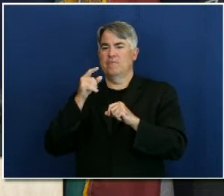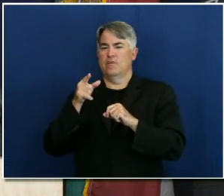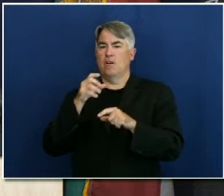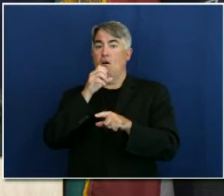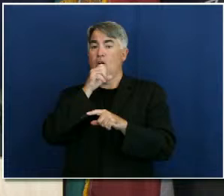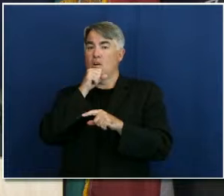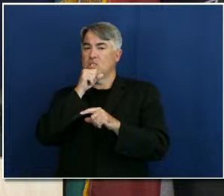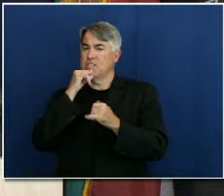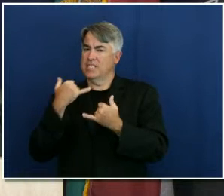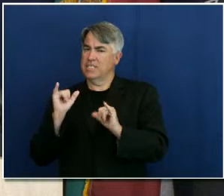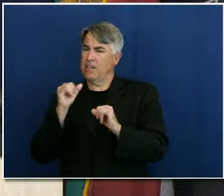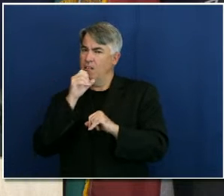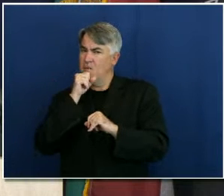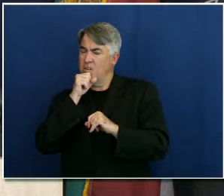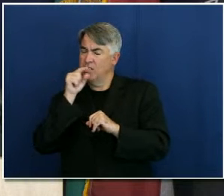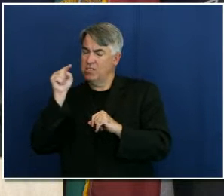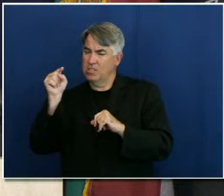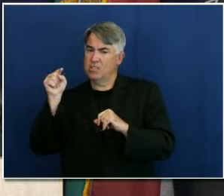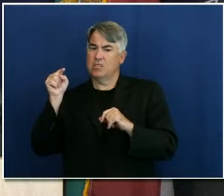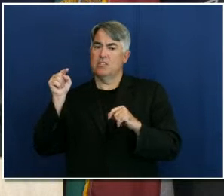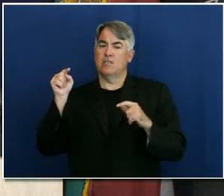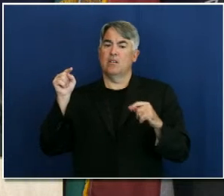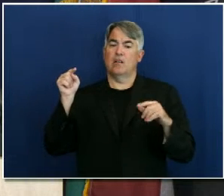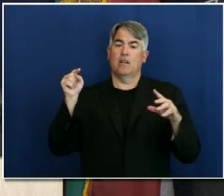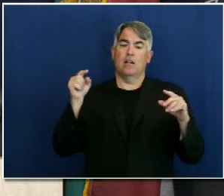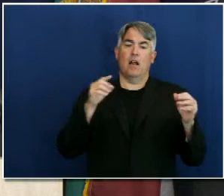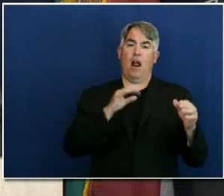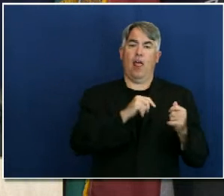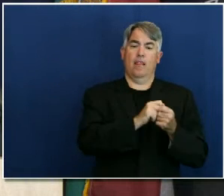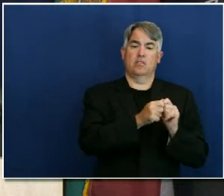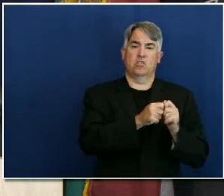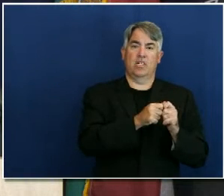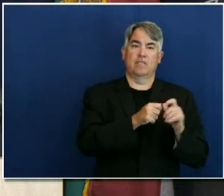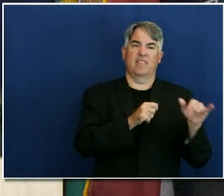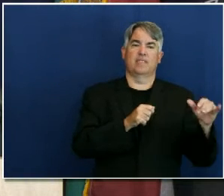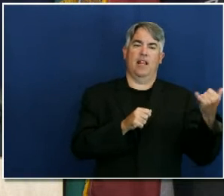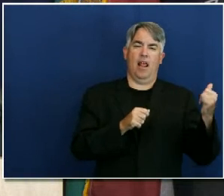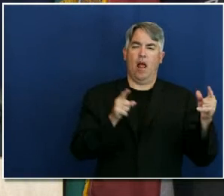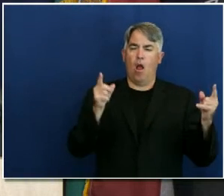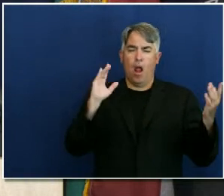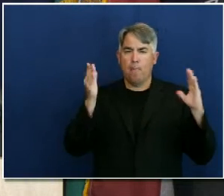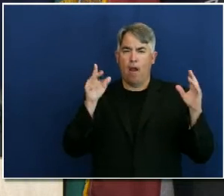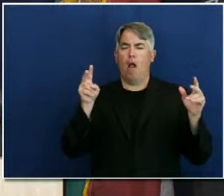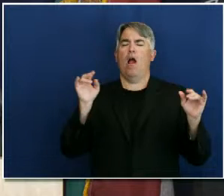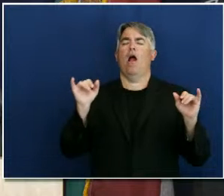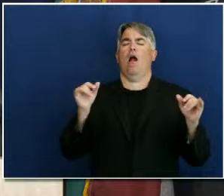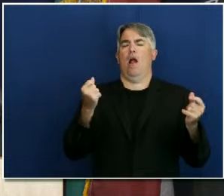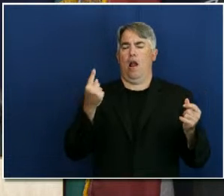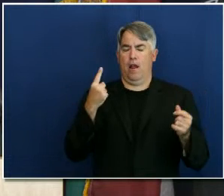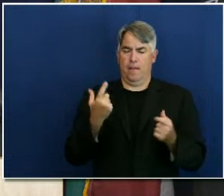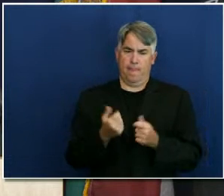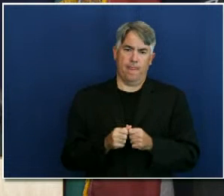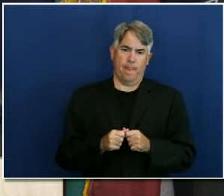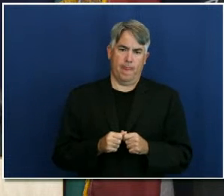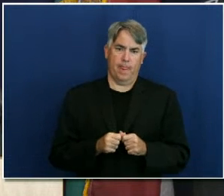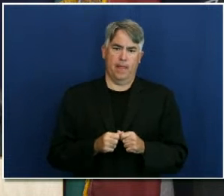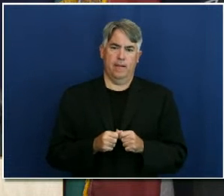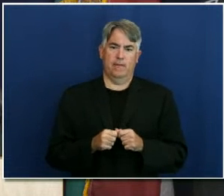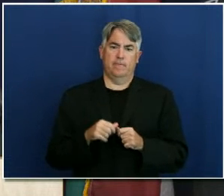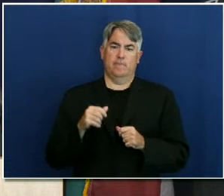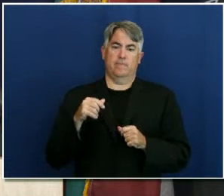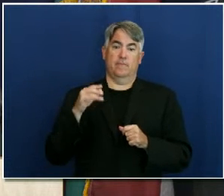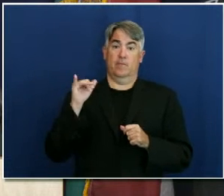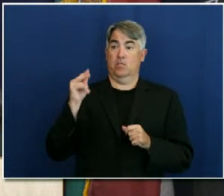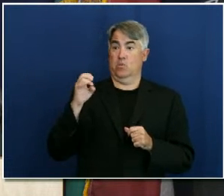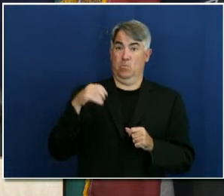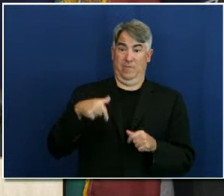next week if that does occur. We're also making a strong push in the month of June on our mobile sites. We already have more than